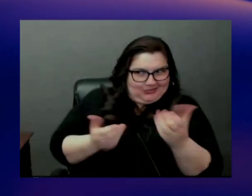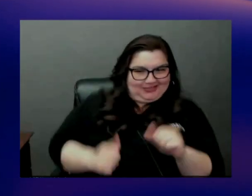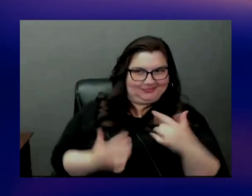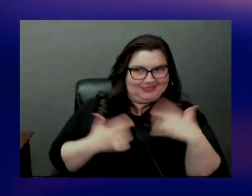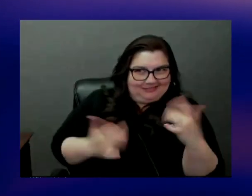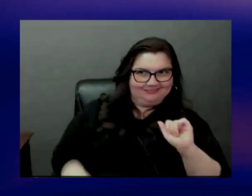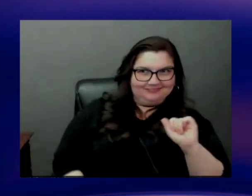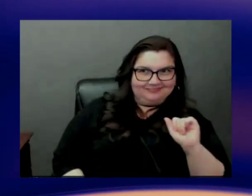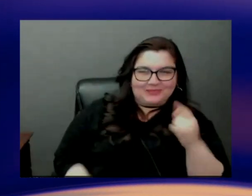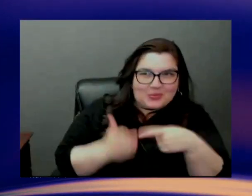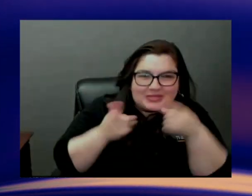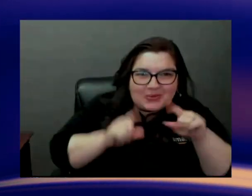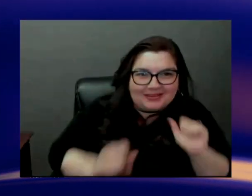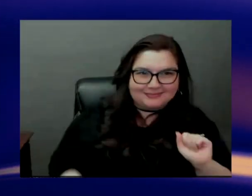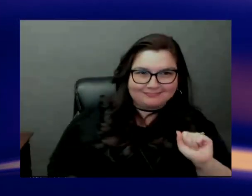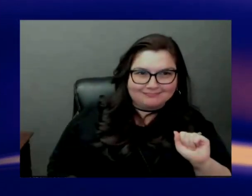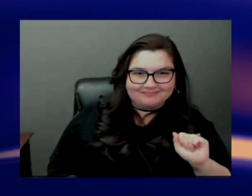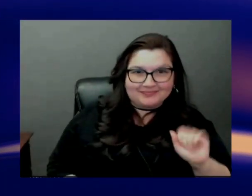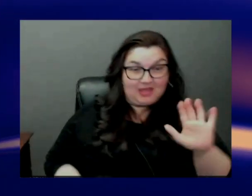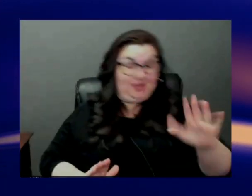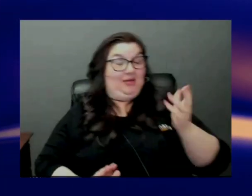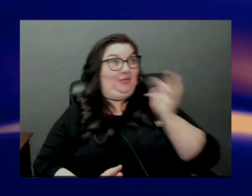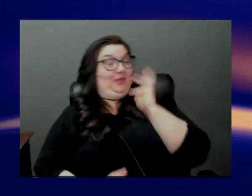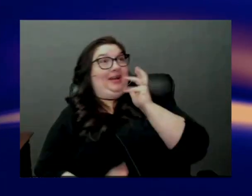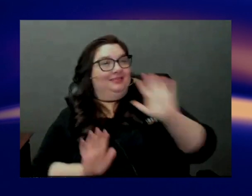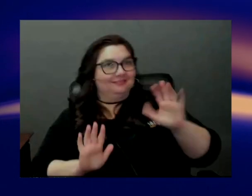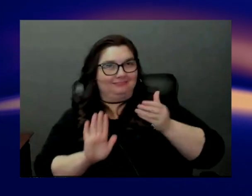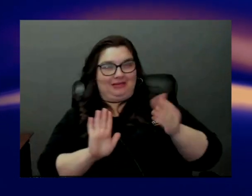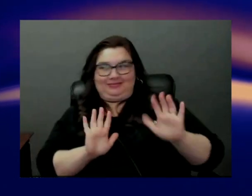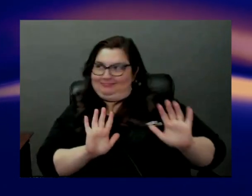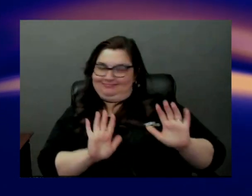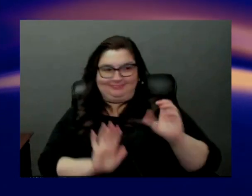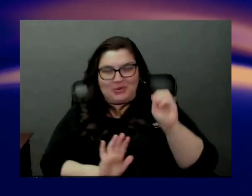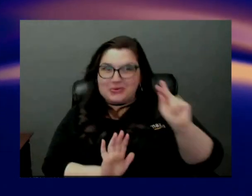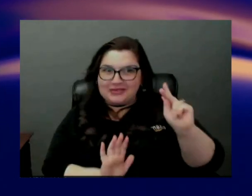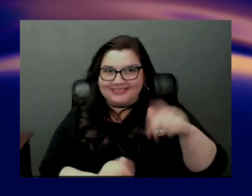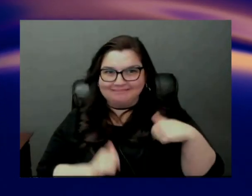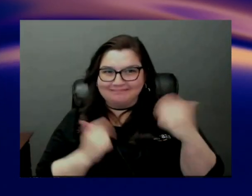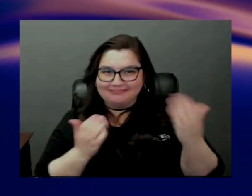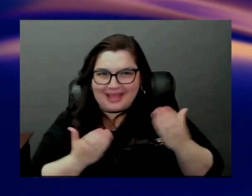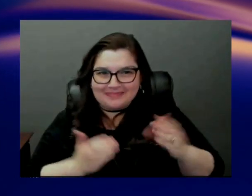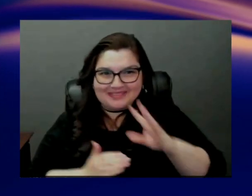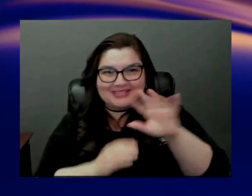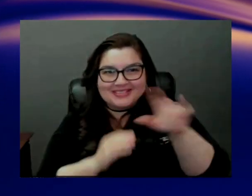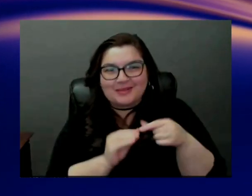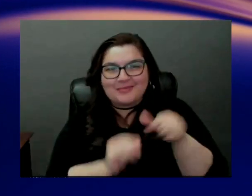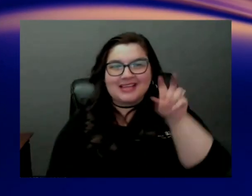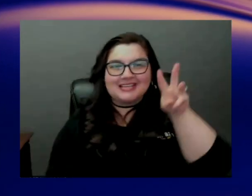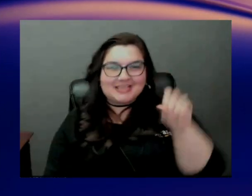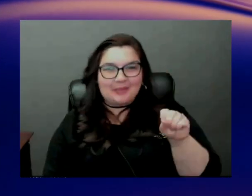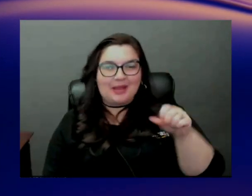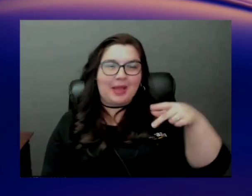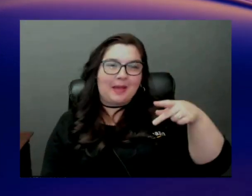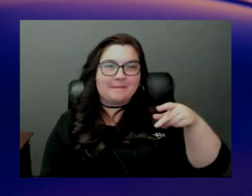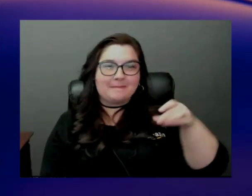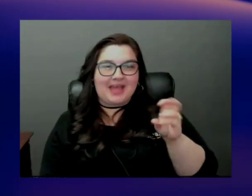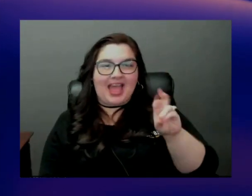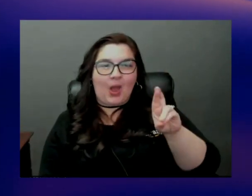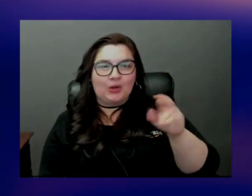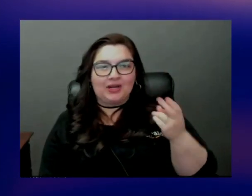what's going on? Why am What I a here? welcome. What a welcome, Aaron. Welcome, what a welcome. I'm here so we can talk about the AWS Power Hour, and specifically